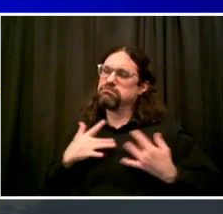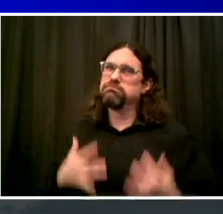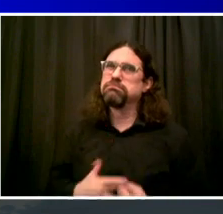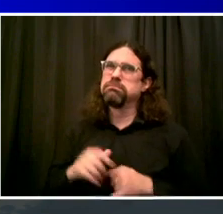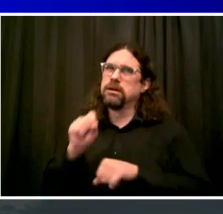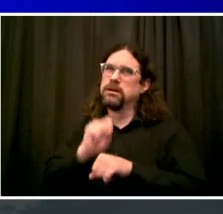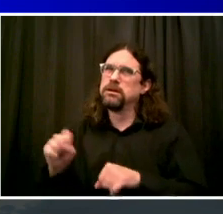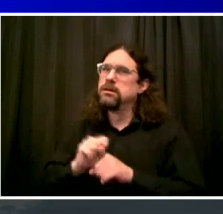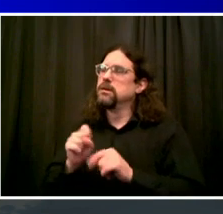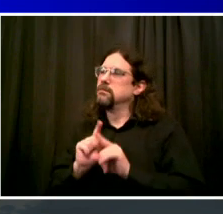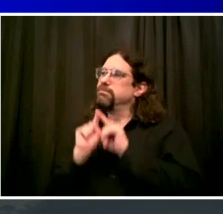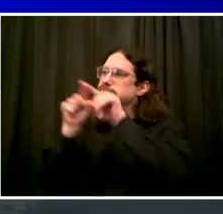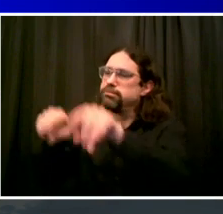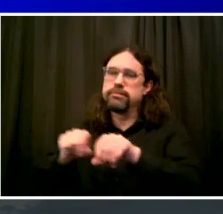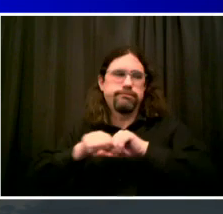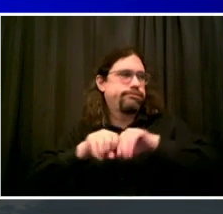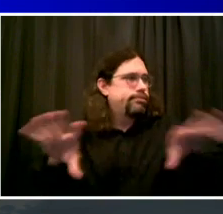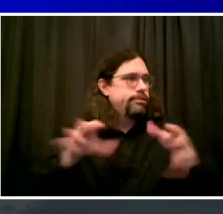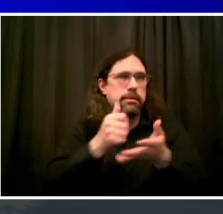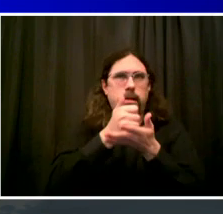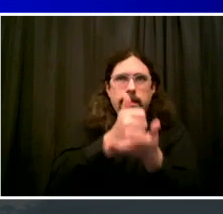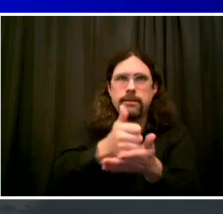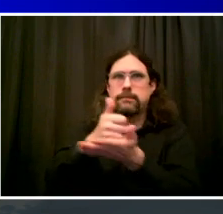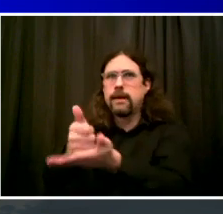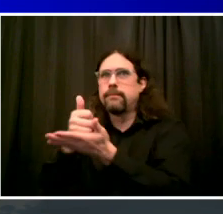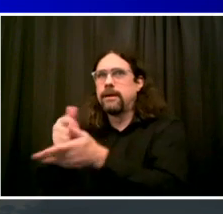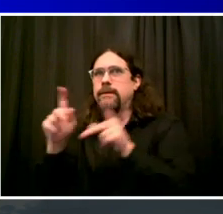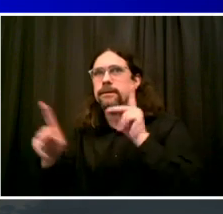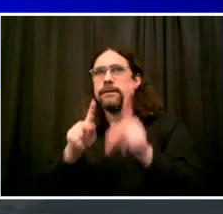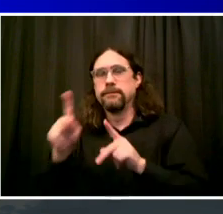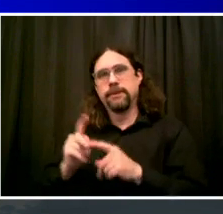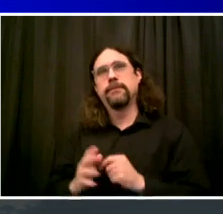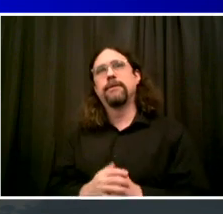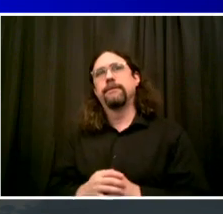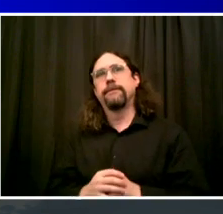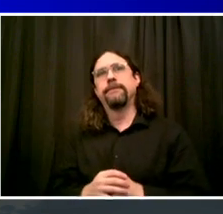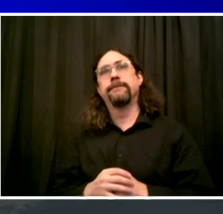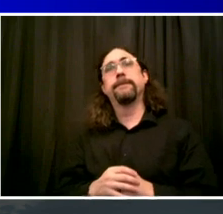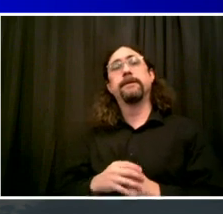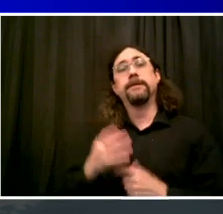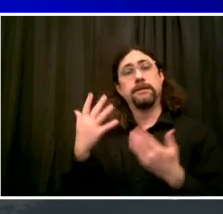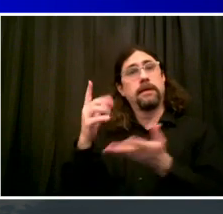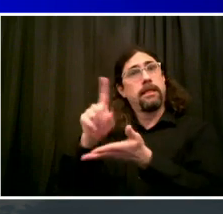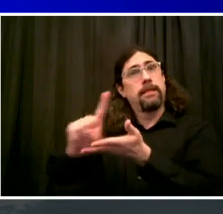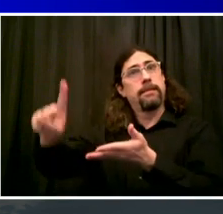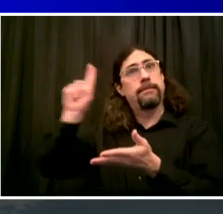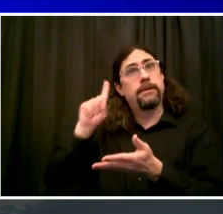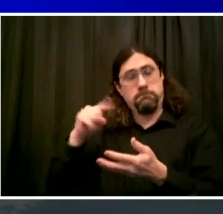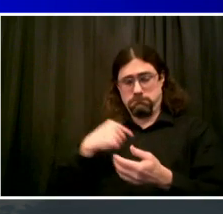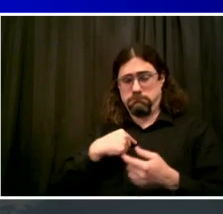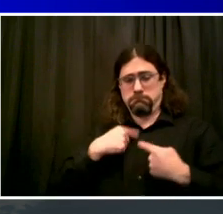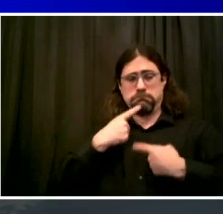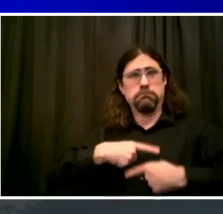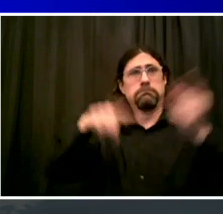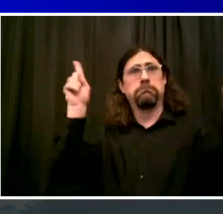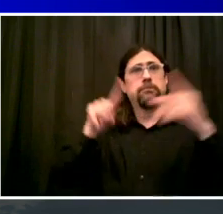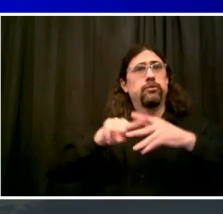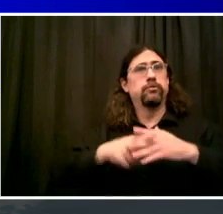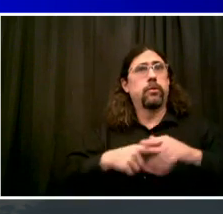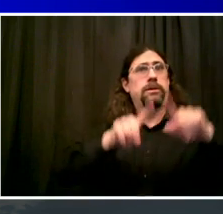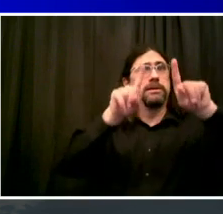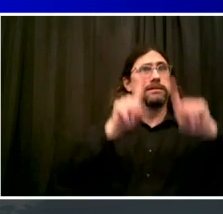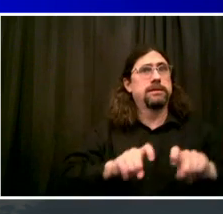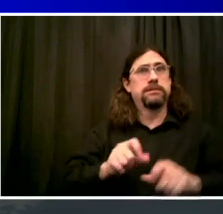week announced the executive leadership of our Test and Trace Corps. We are now bringing 2 more leaders in to build out this leadership